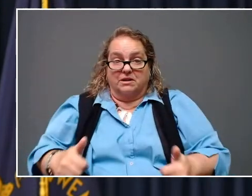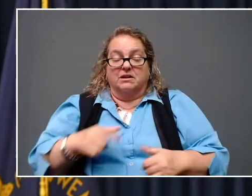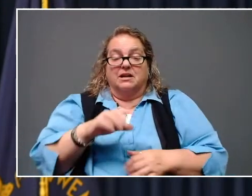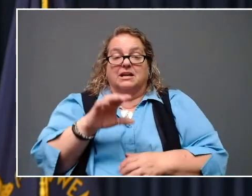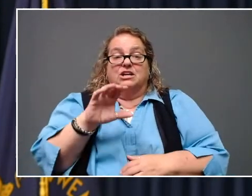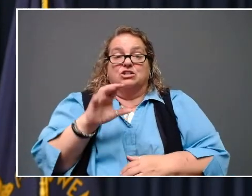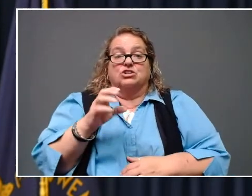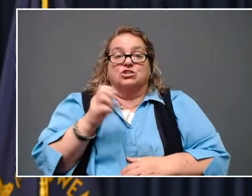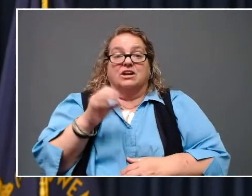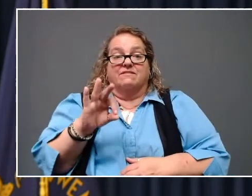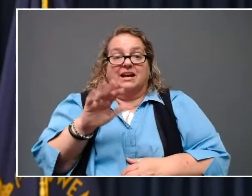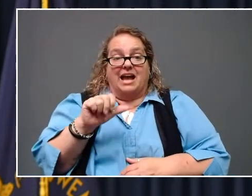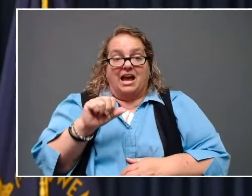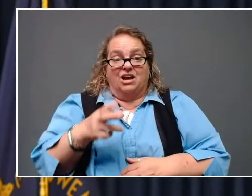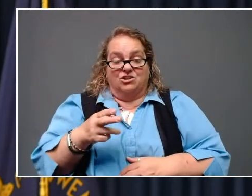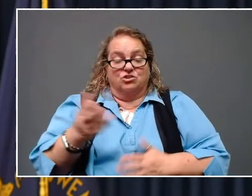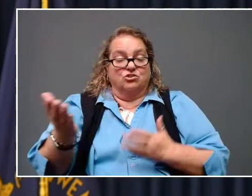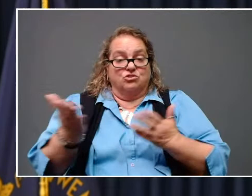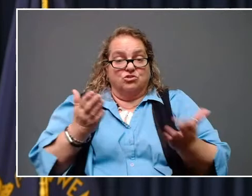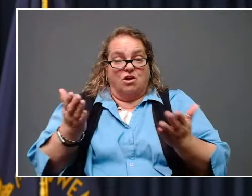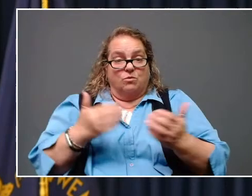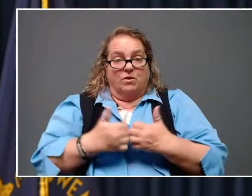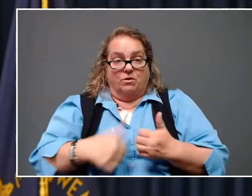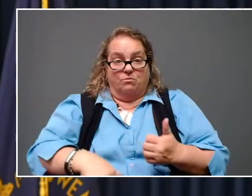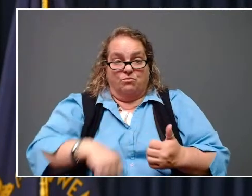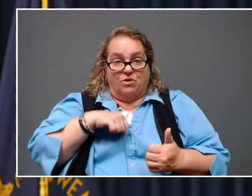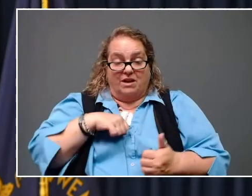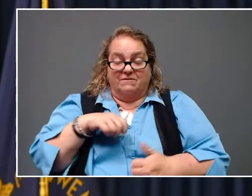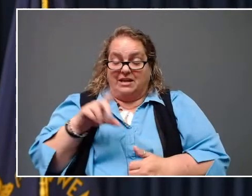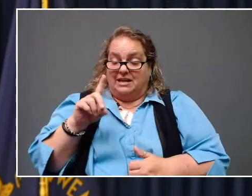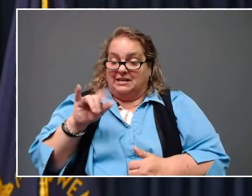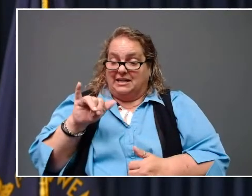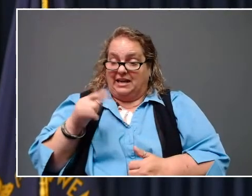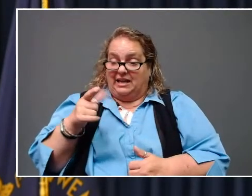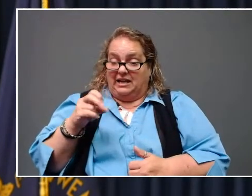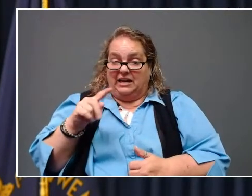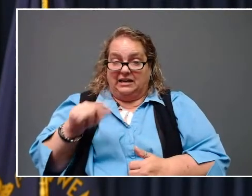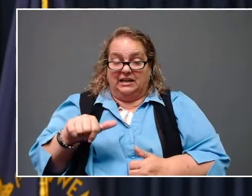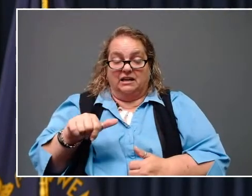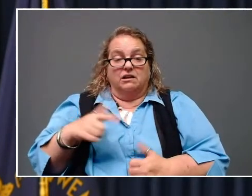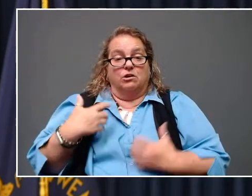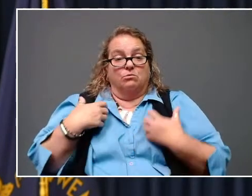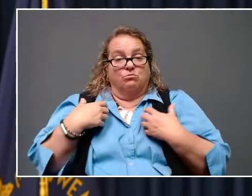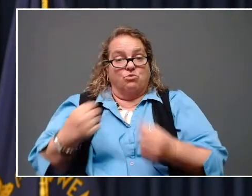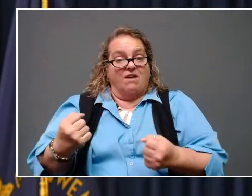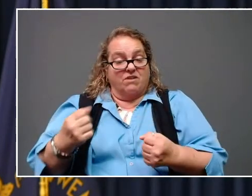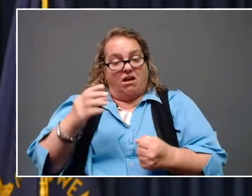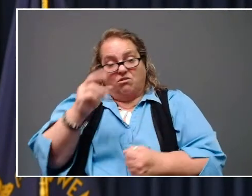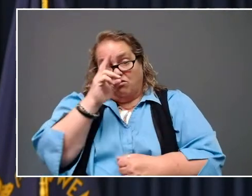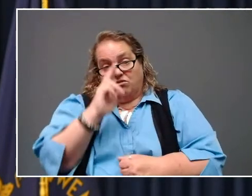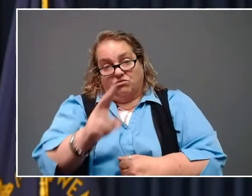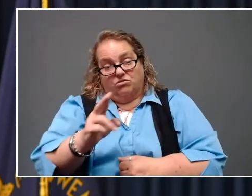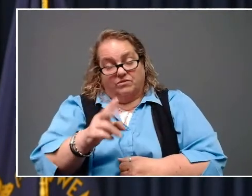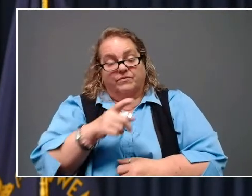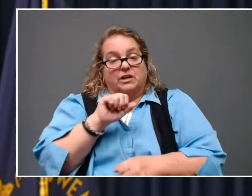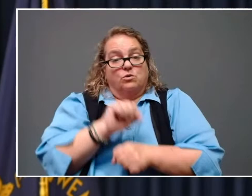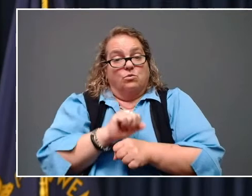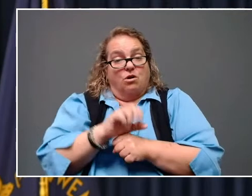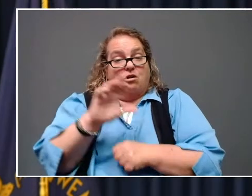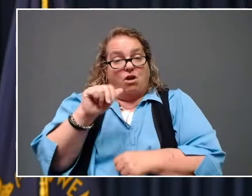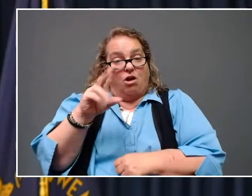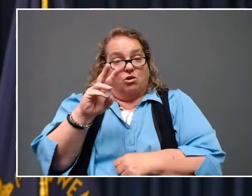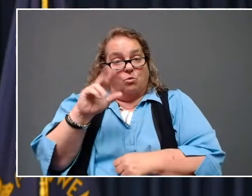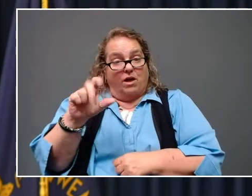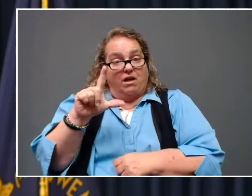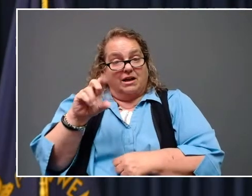with dignity, with bravery, and with honor. Chief Deputy Cash began his law enforcement career with the Caldwell County Sheriff's Office and went